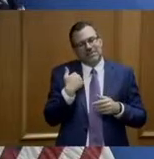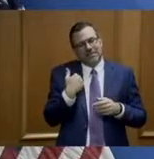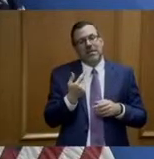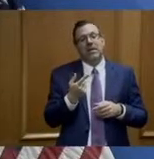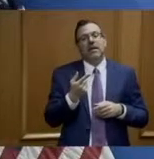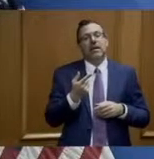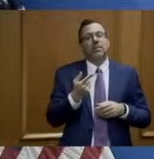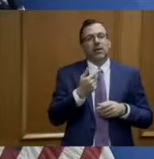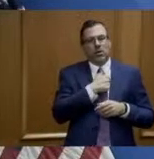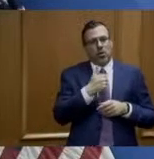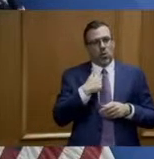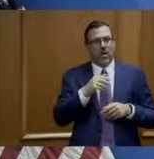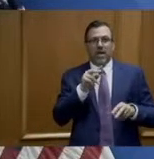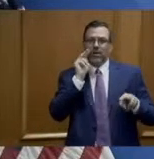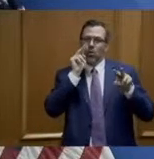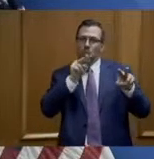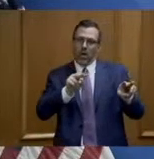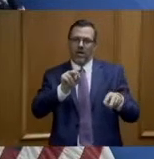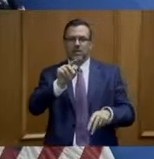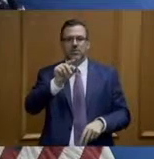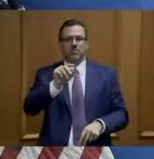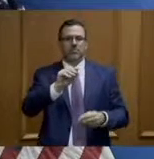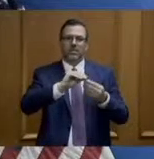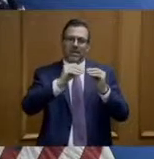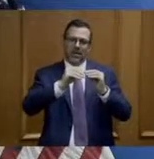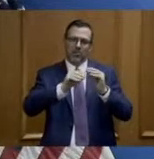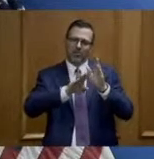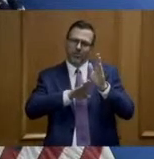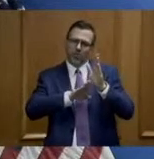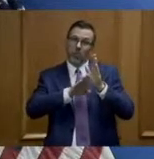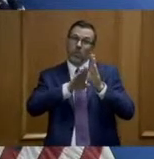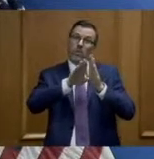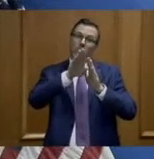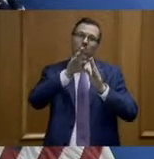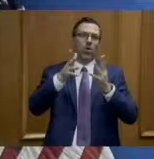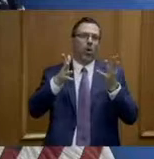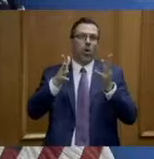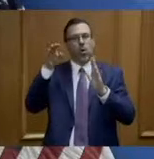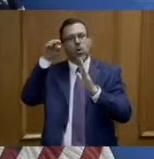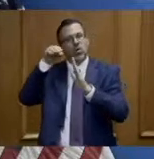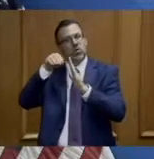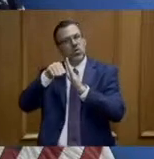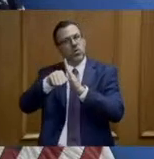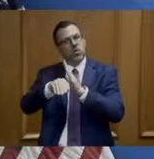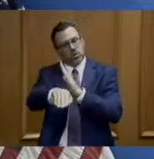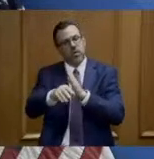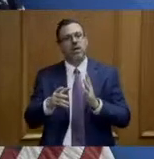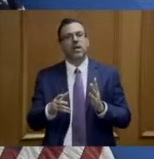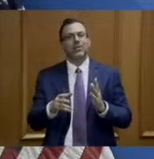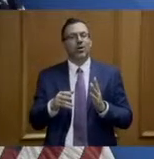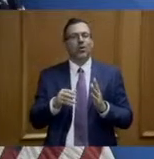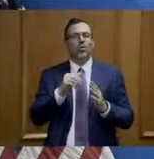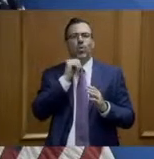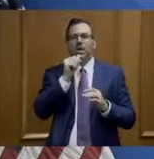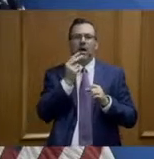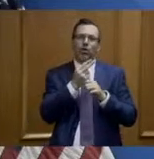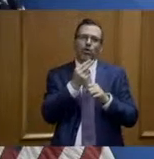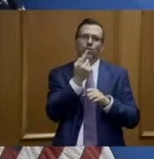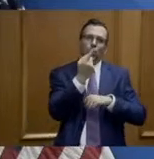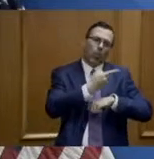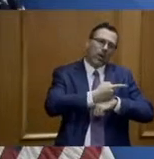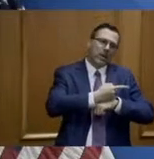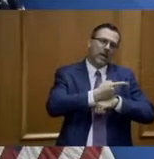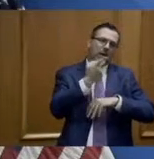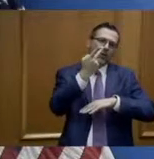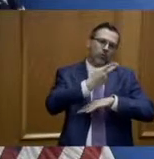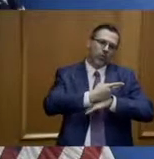that we watch trends, and trends are not normally found within a few days. We've